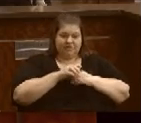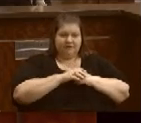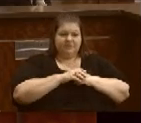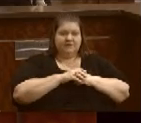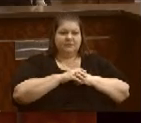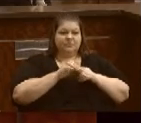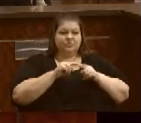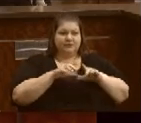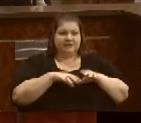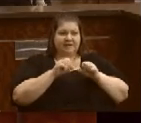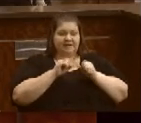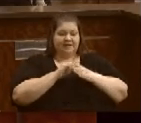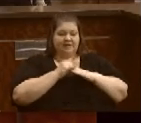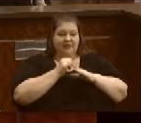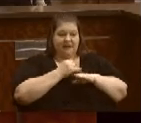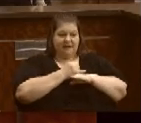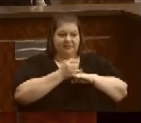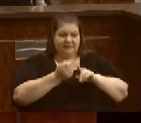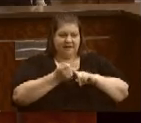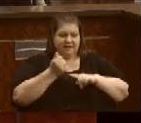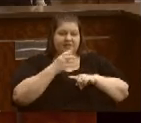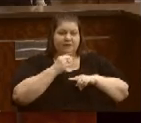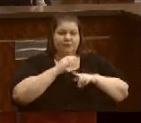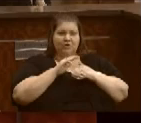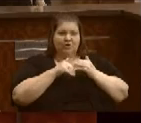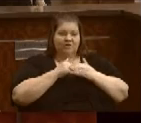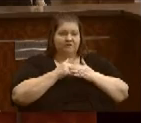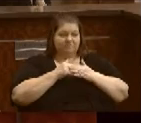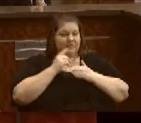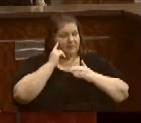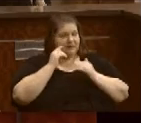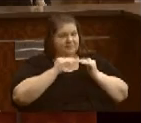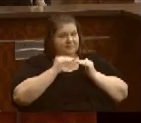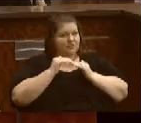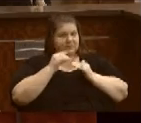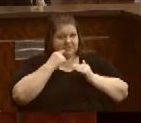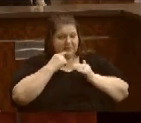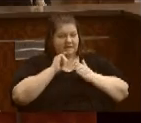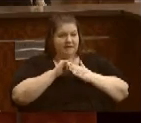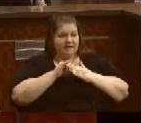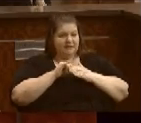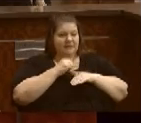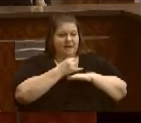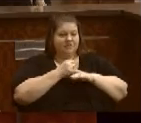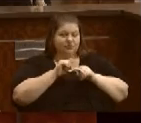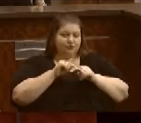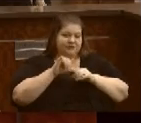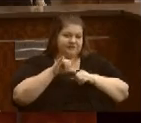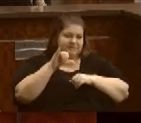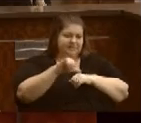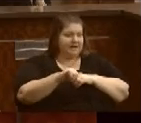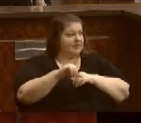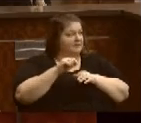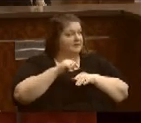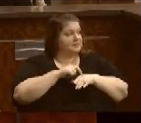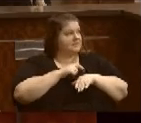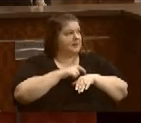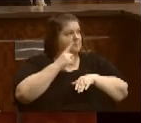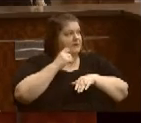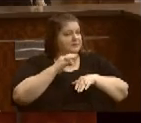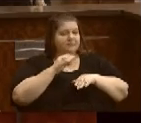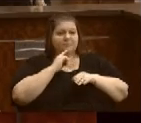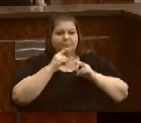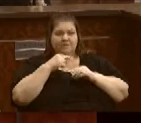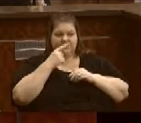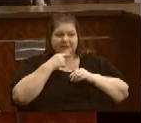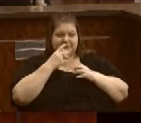to take that island out. And we all felt, I think it's fair to say, that island should stay at this particular time because of public safety